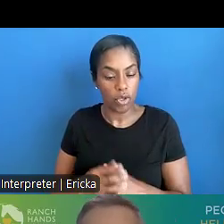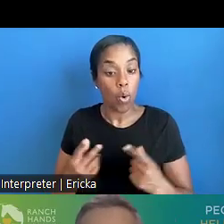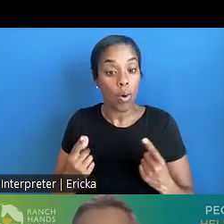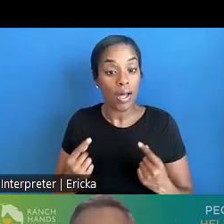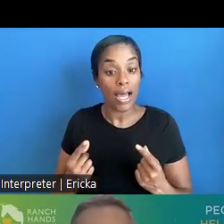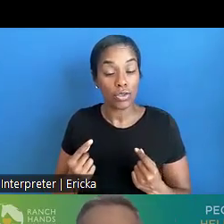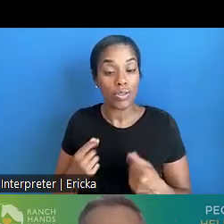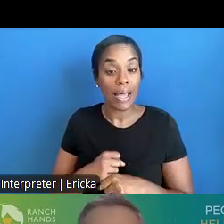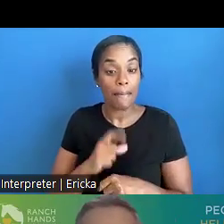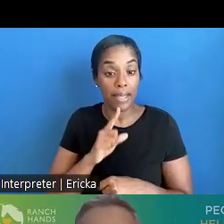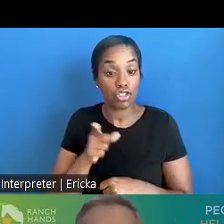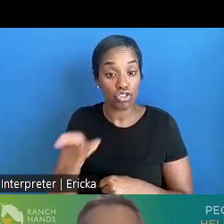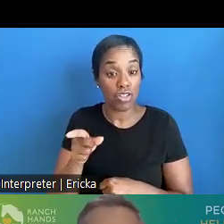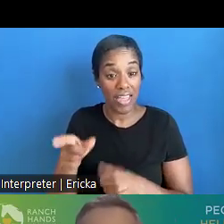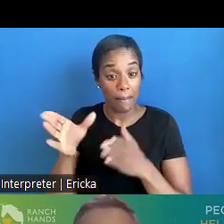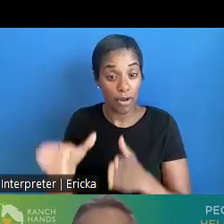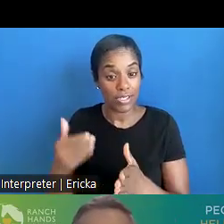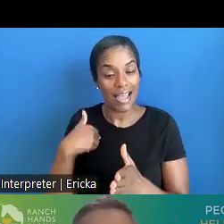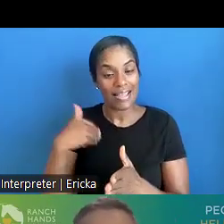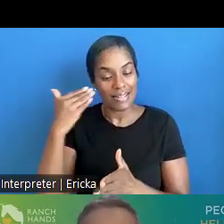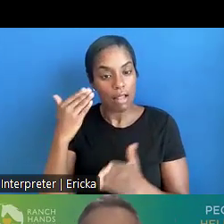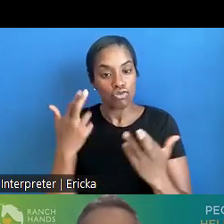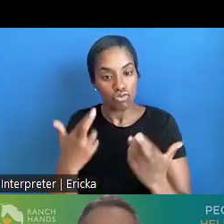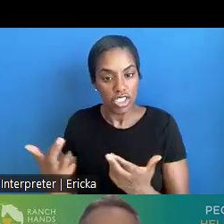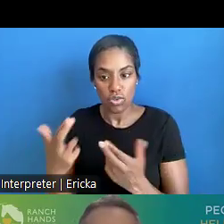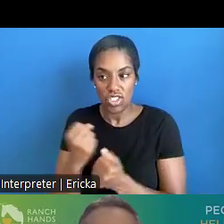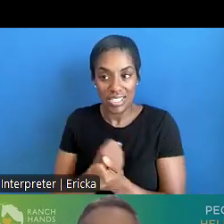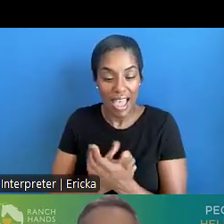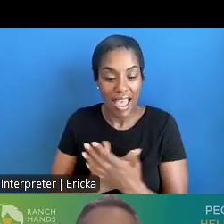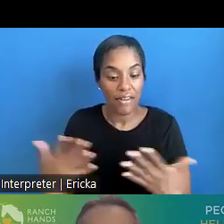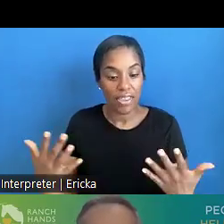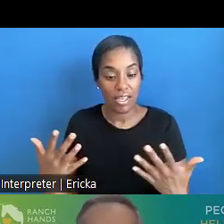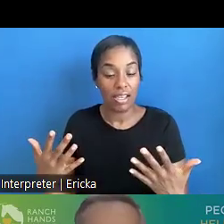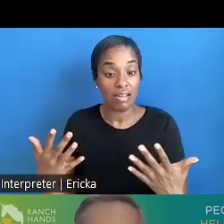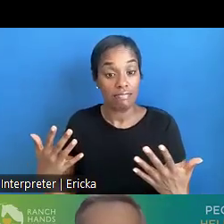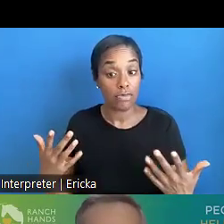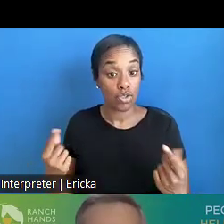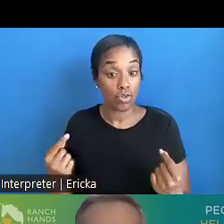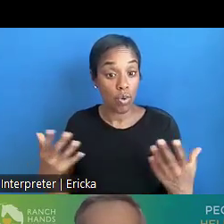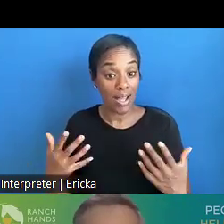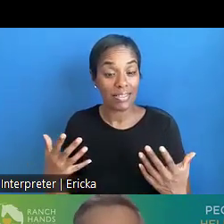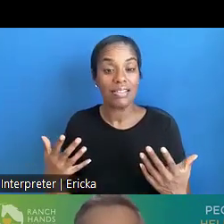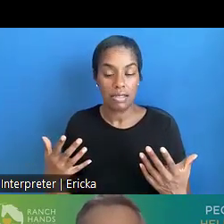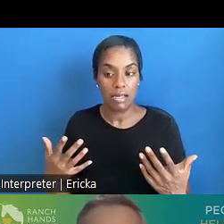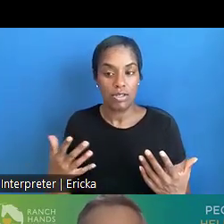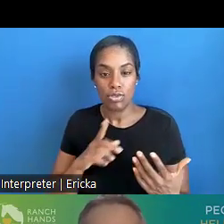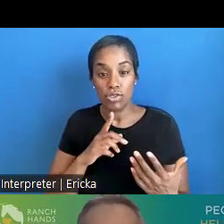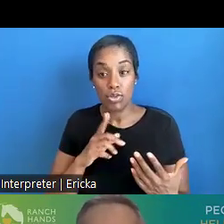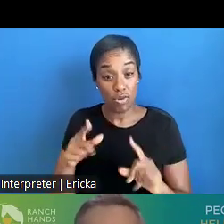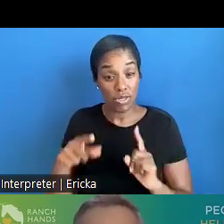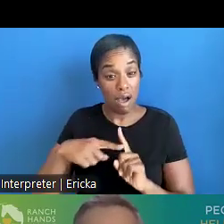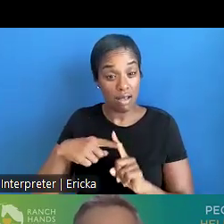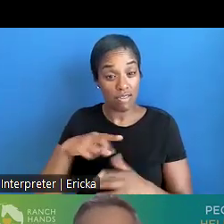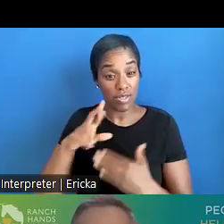the resources, the knowledge, the information, the everything that they need to go replicate the positive results they've experienced on their